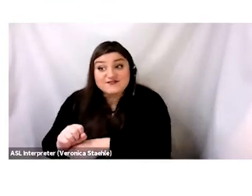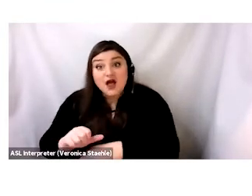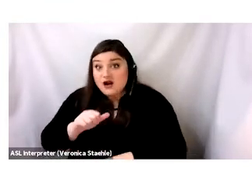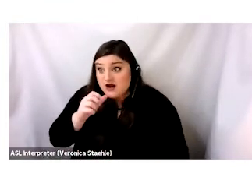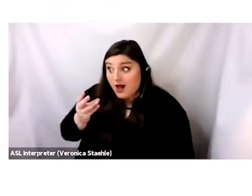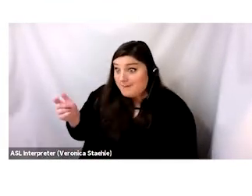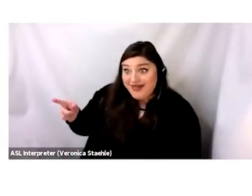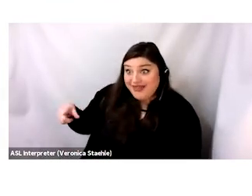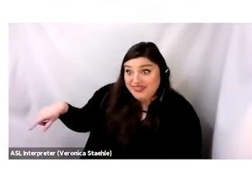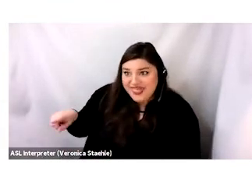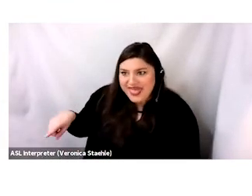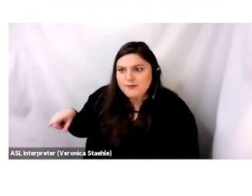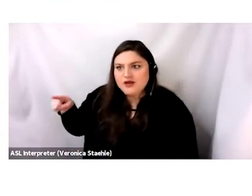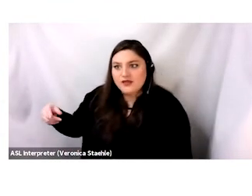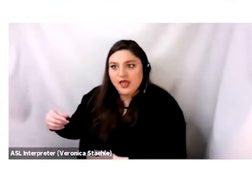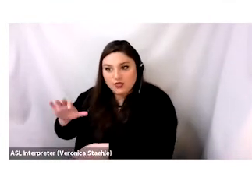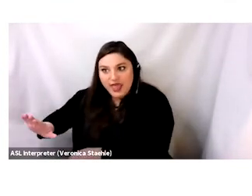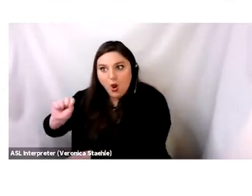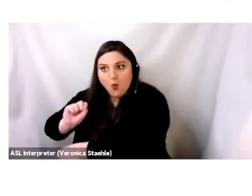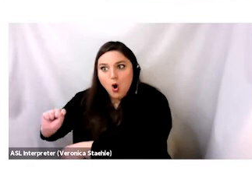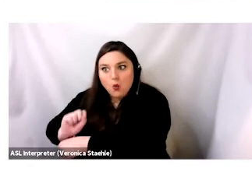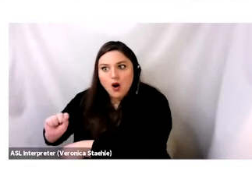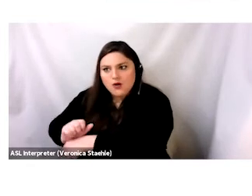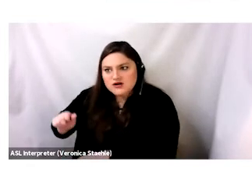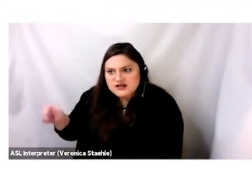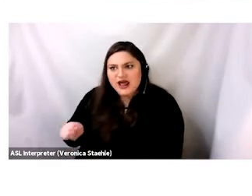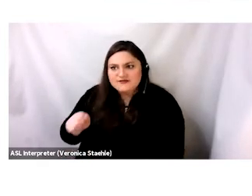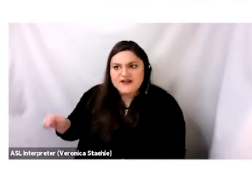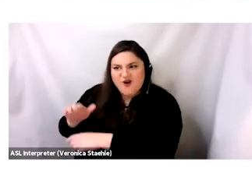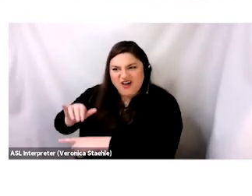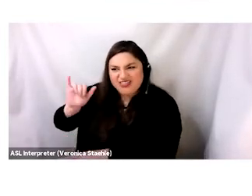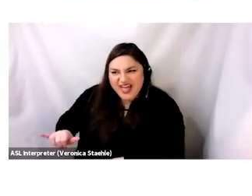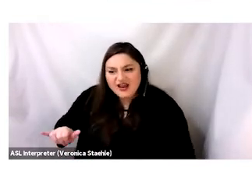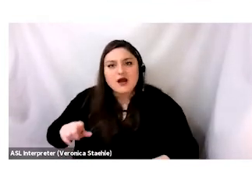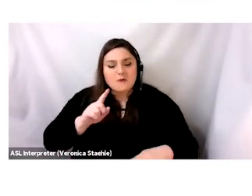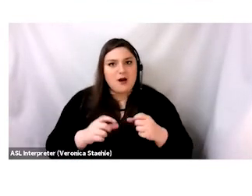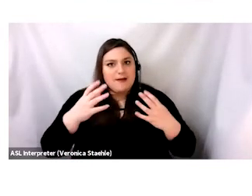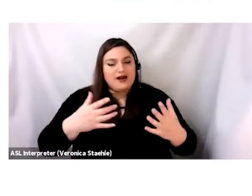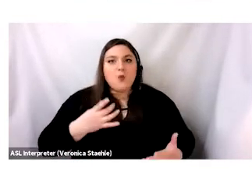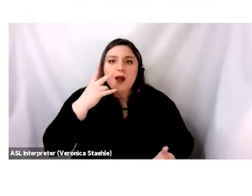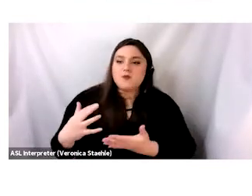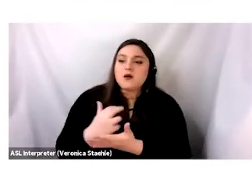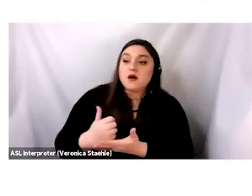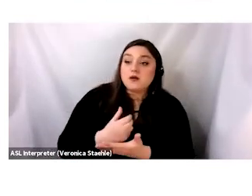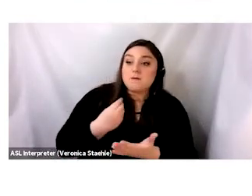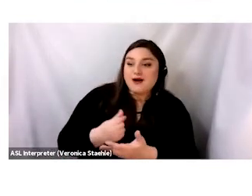accumulate generational wealth, which we know that Black nor Native or Indigenous generations have benefited from.